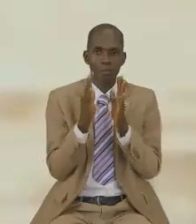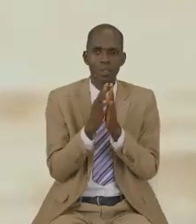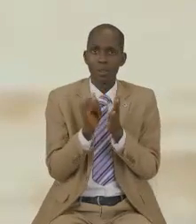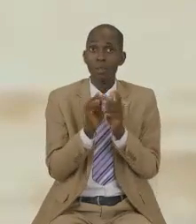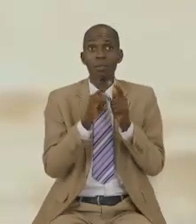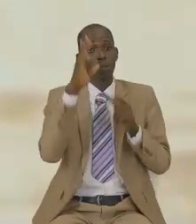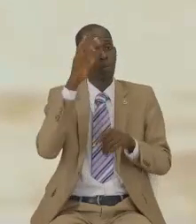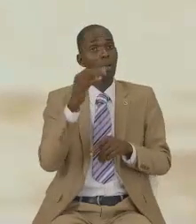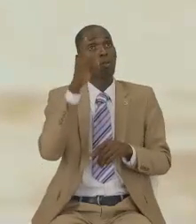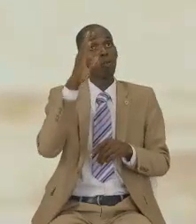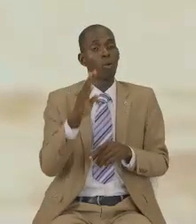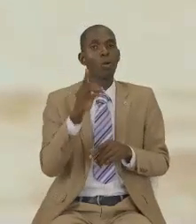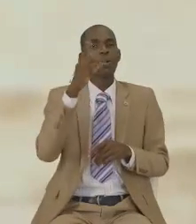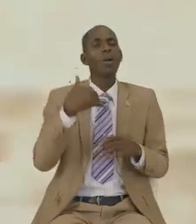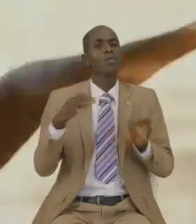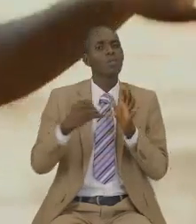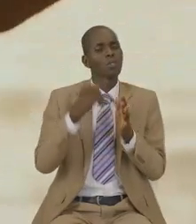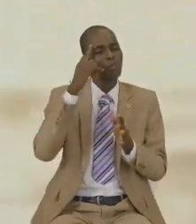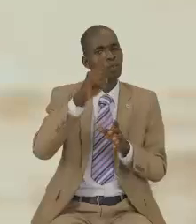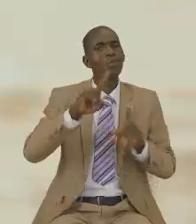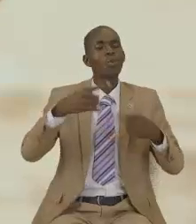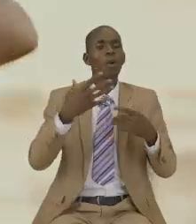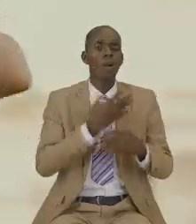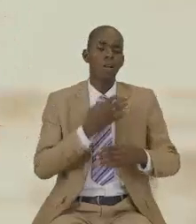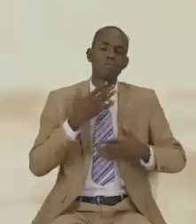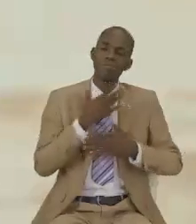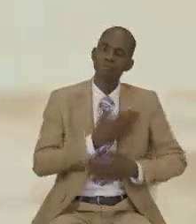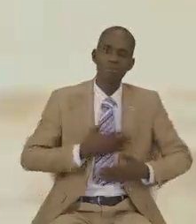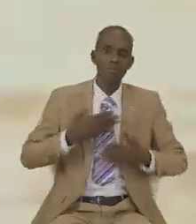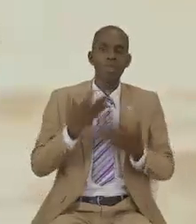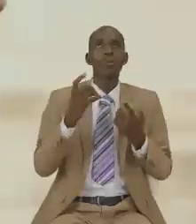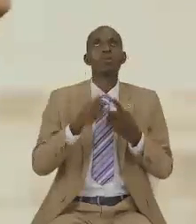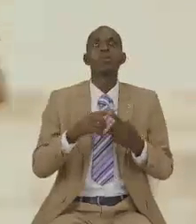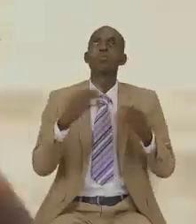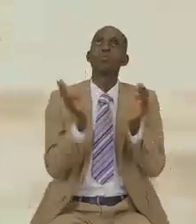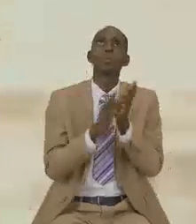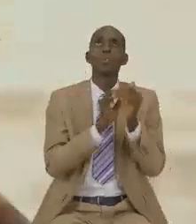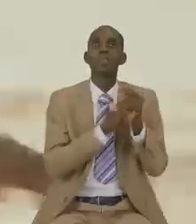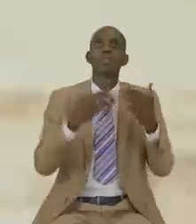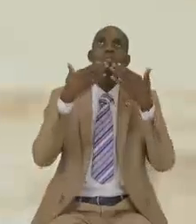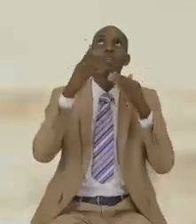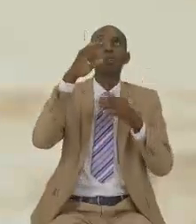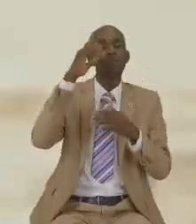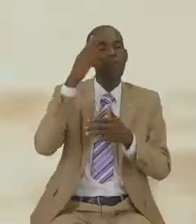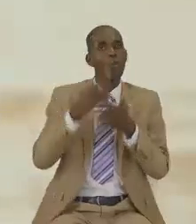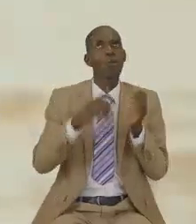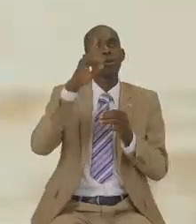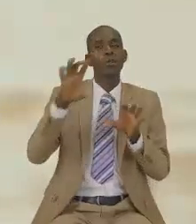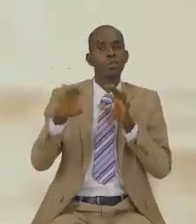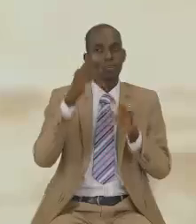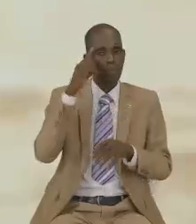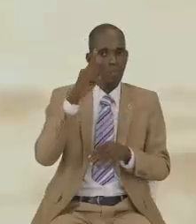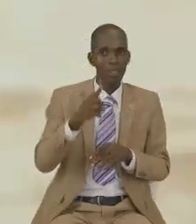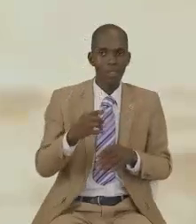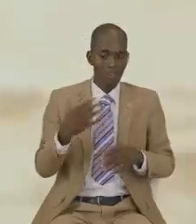done it for you. Go and rejoice. Praise the Lord. I want to thank God because God has already done it for me. I am healed. No